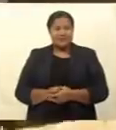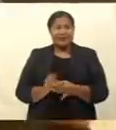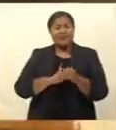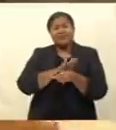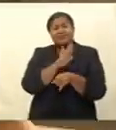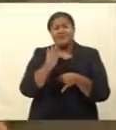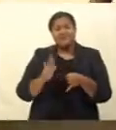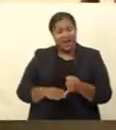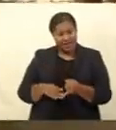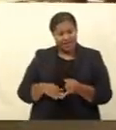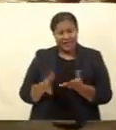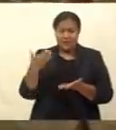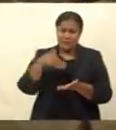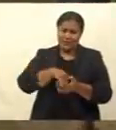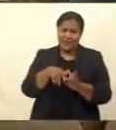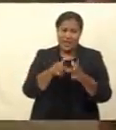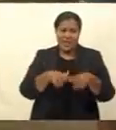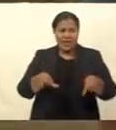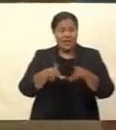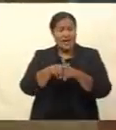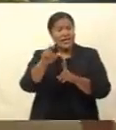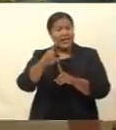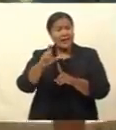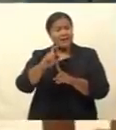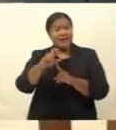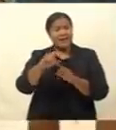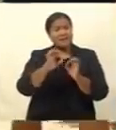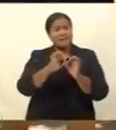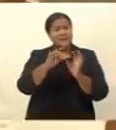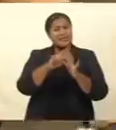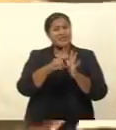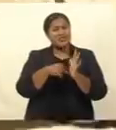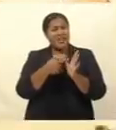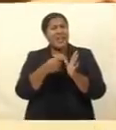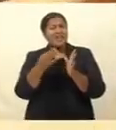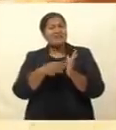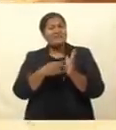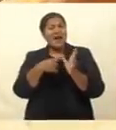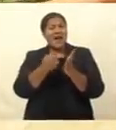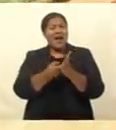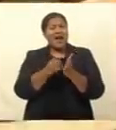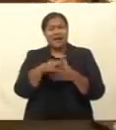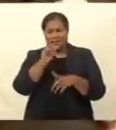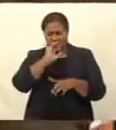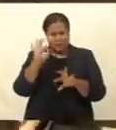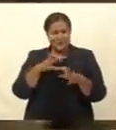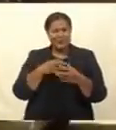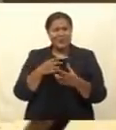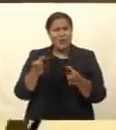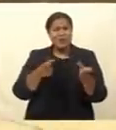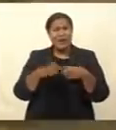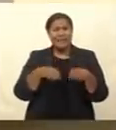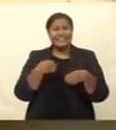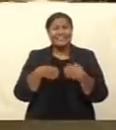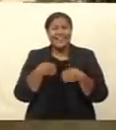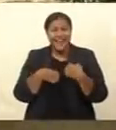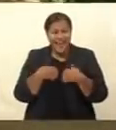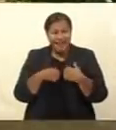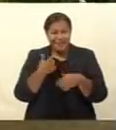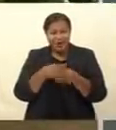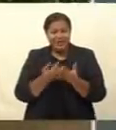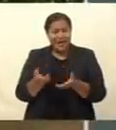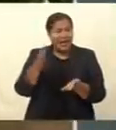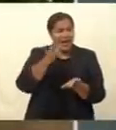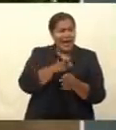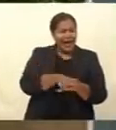Finally on land, Captain B.J. Rollison and Mark Romano could not contain their excitement as they finally set foot on